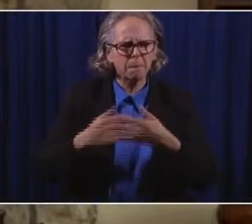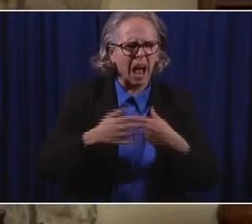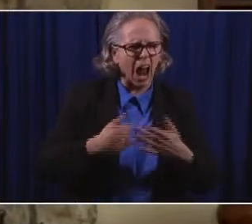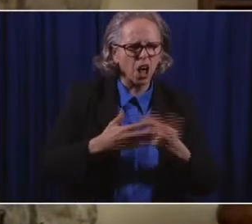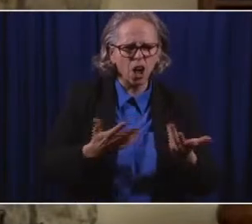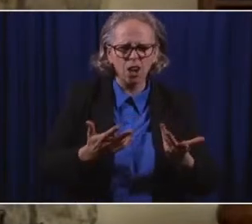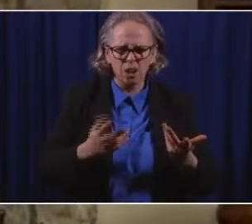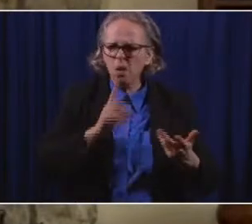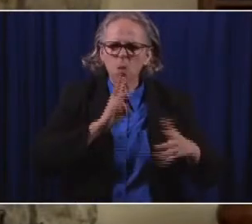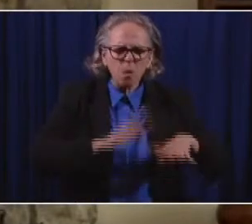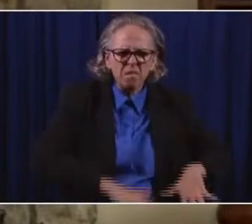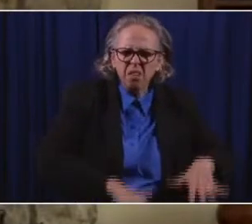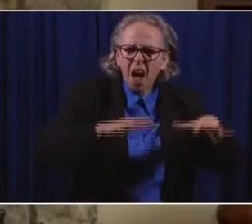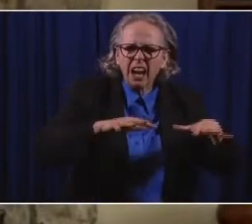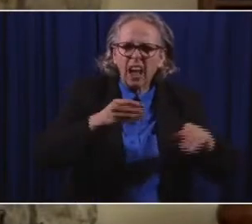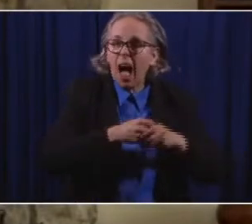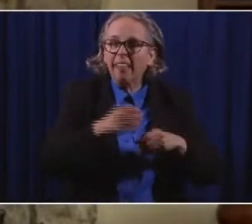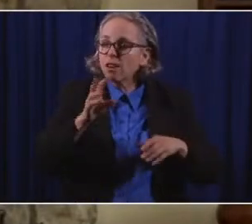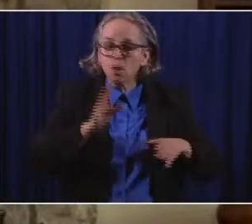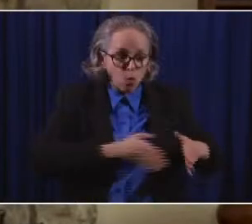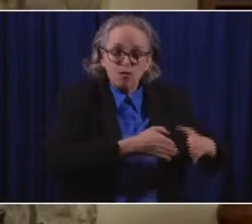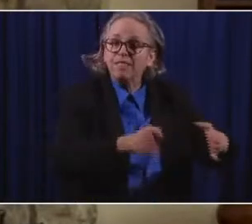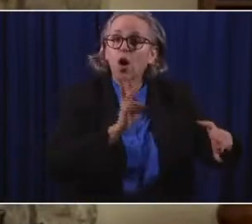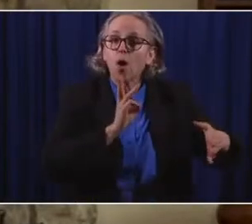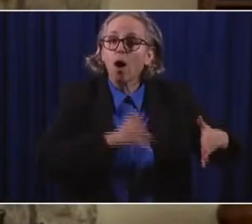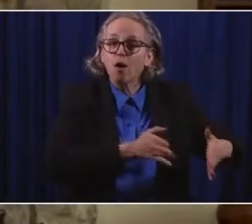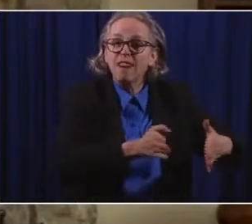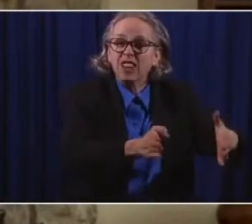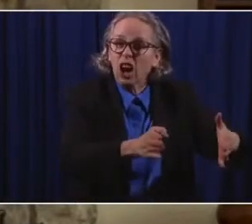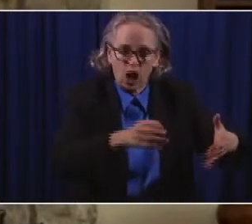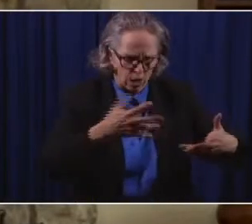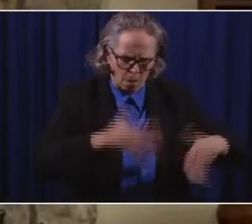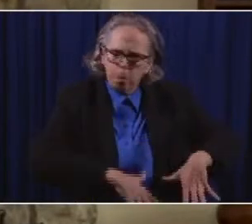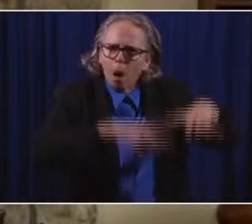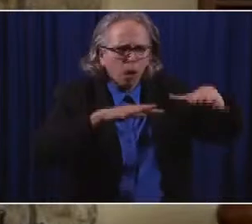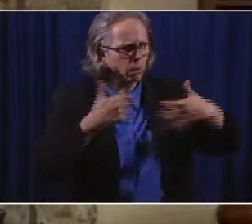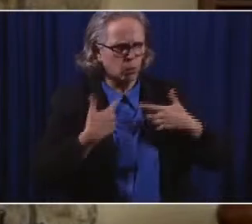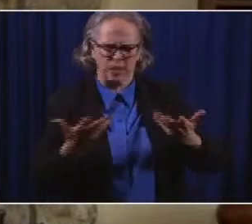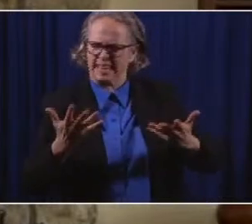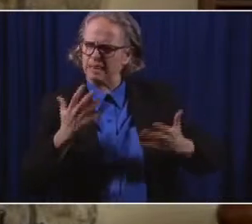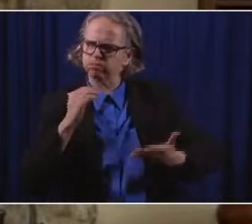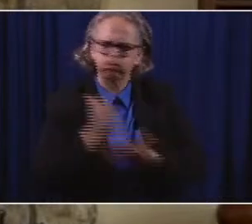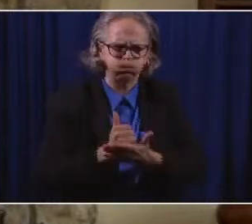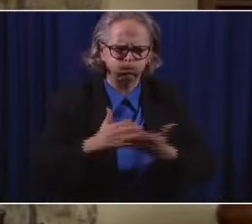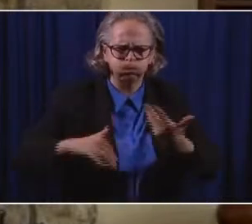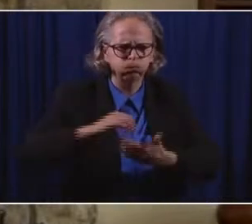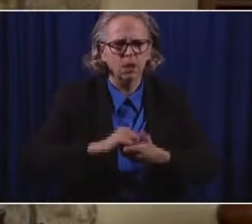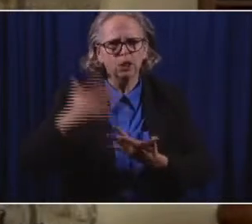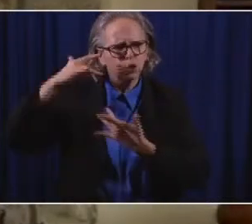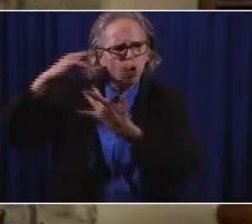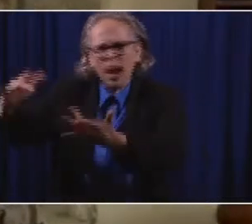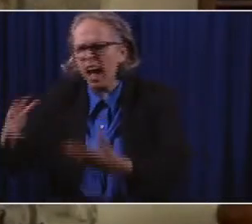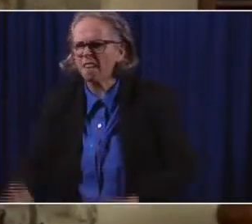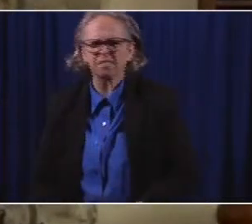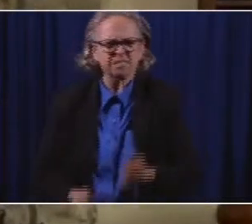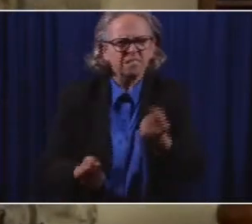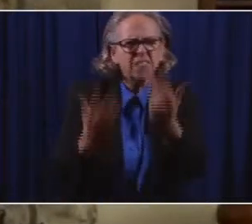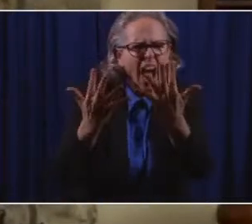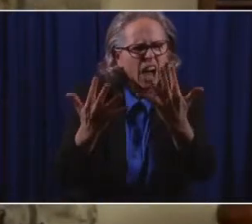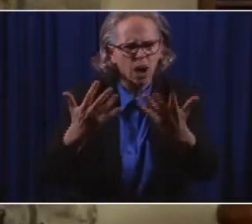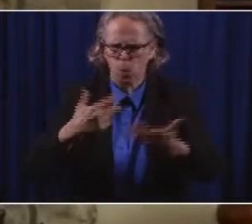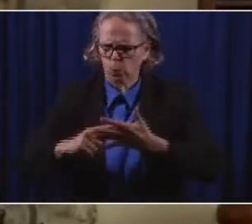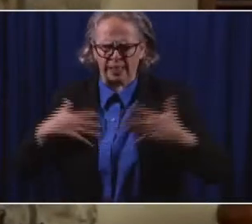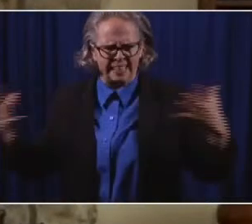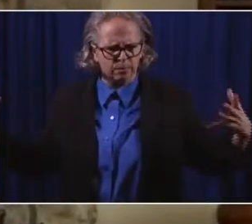our other rivers in the state, where there's been bad fires, when there has been